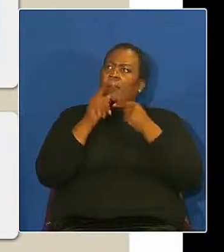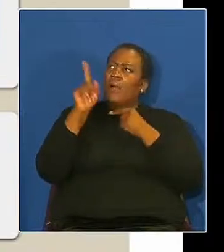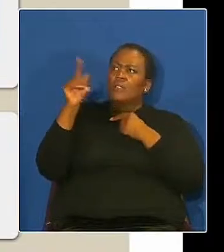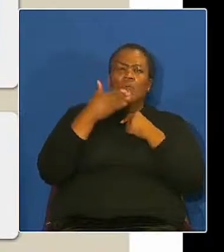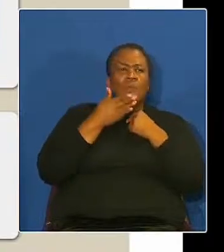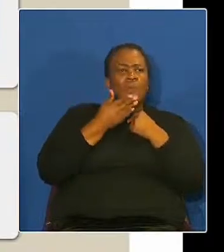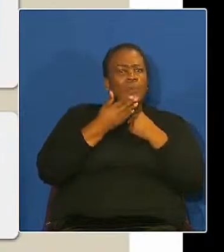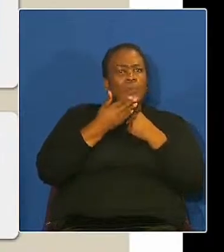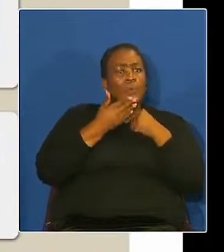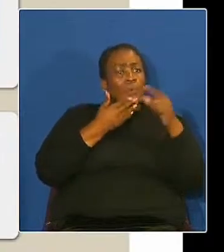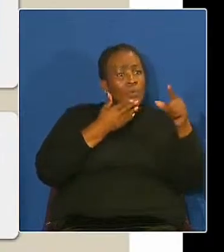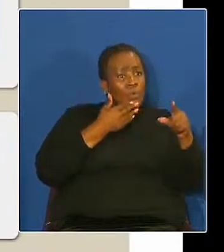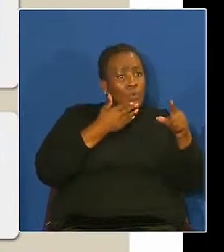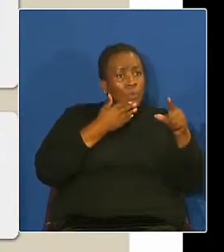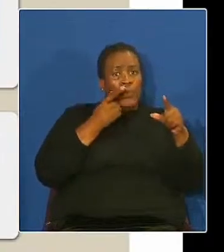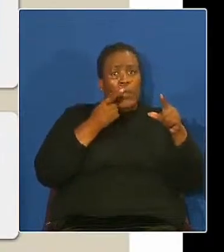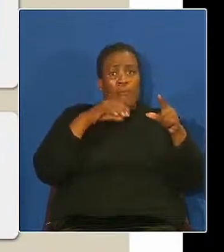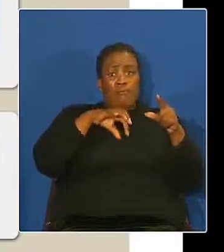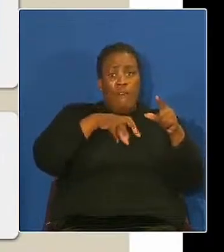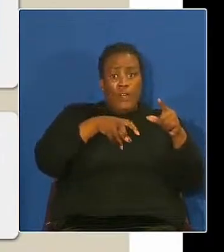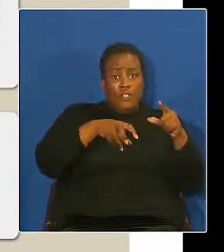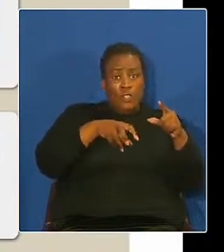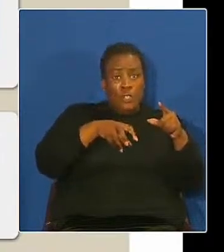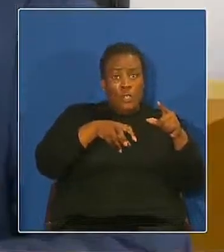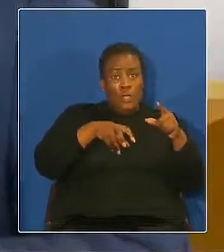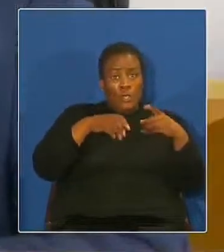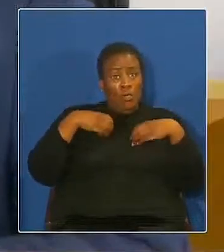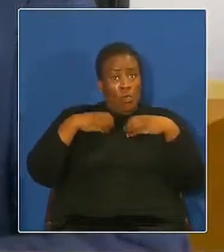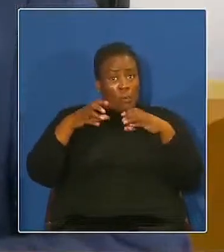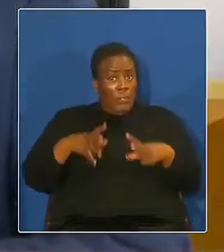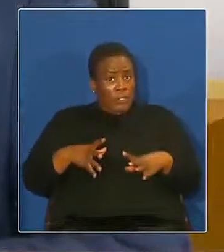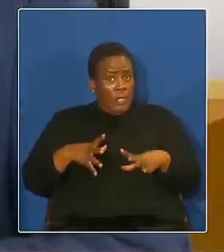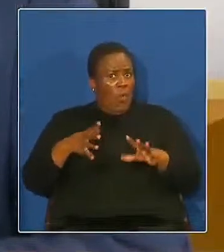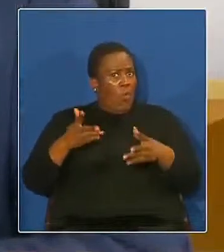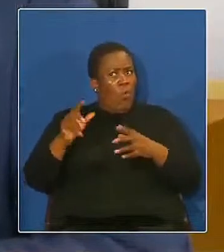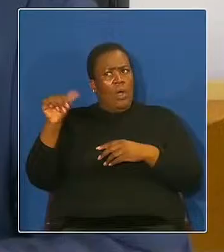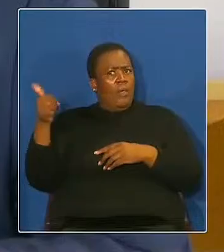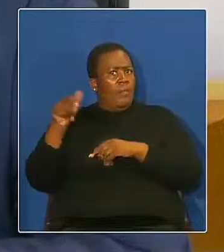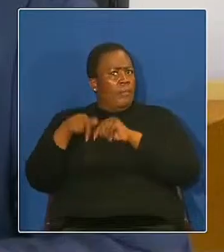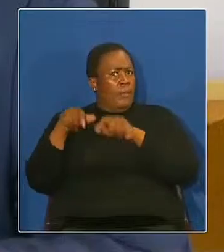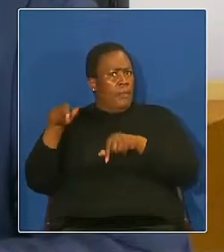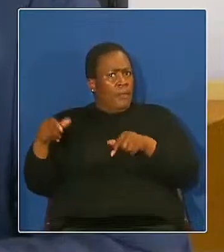the provincial commissioner, or would it be different people?